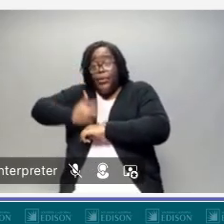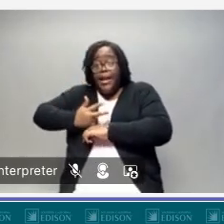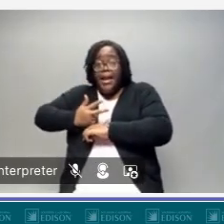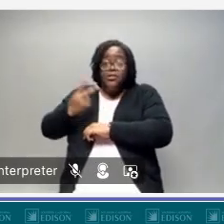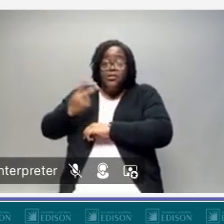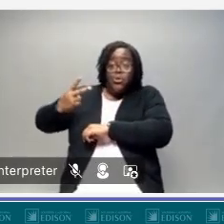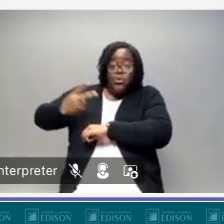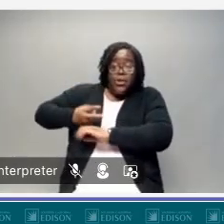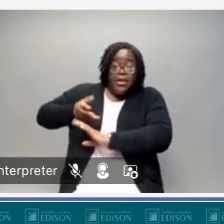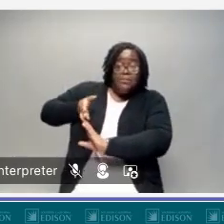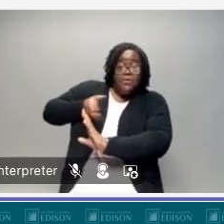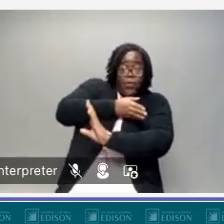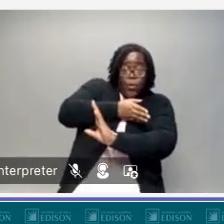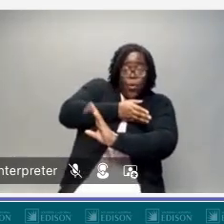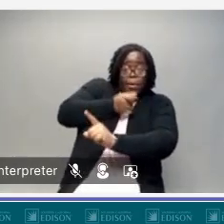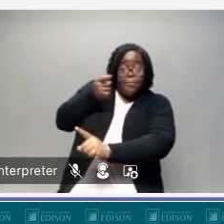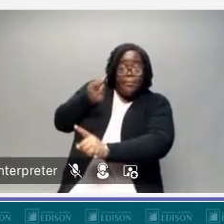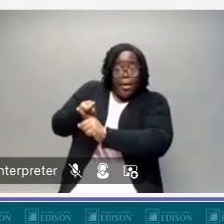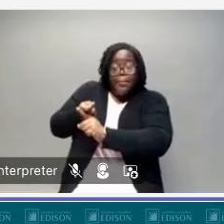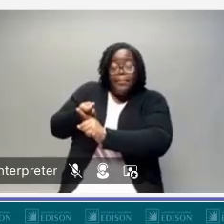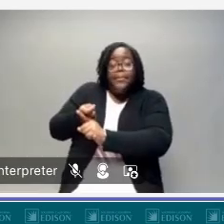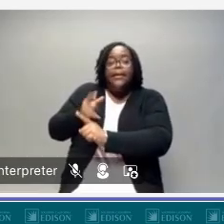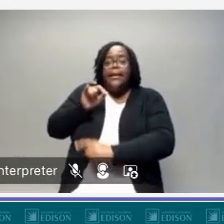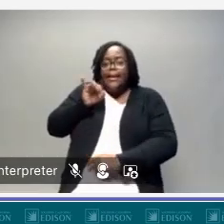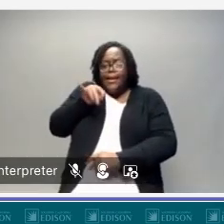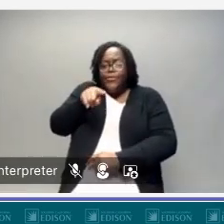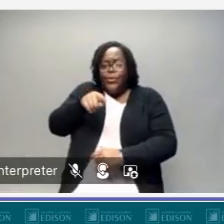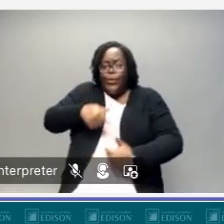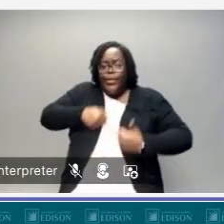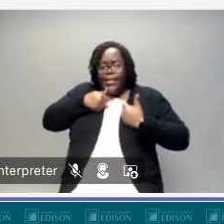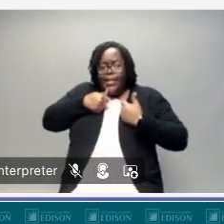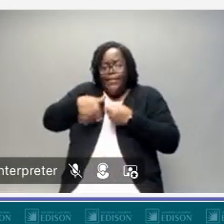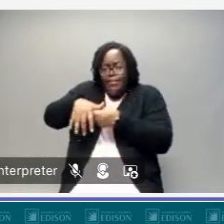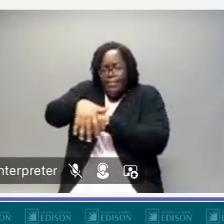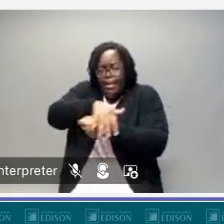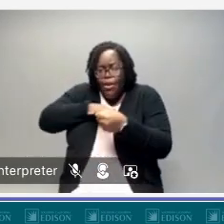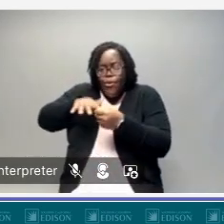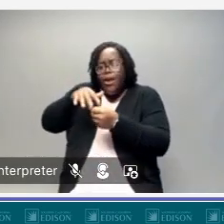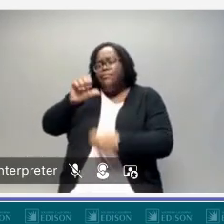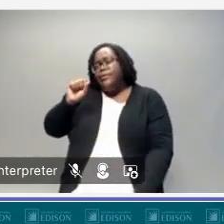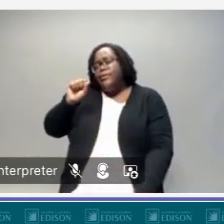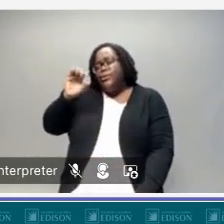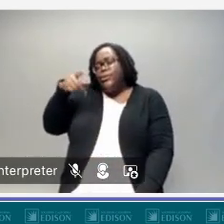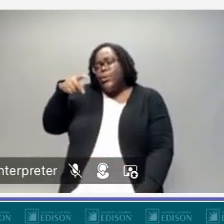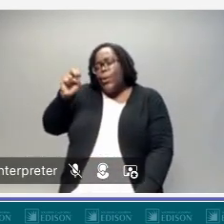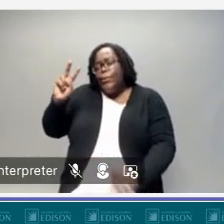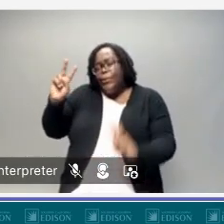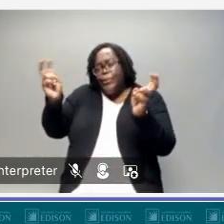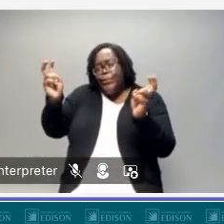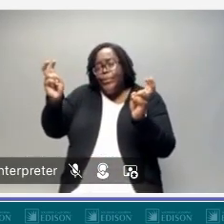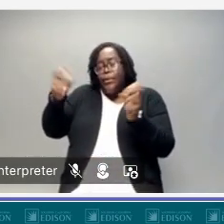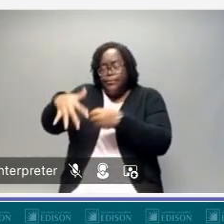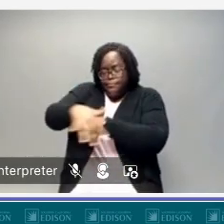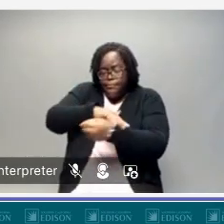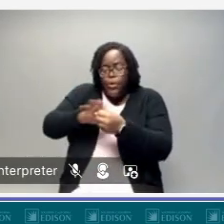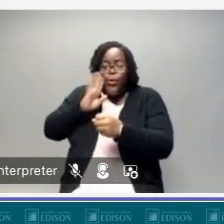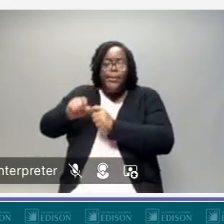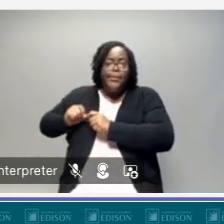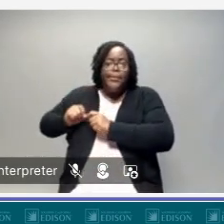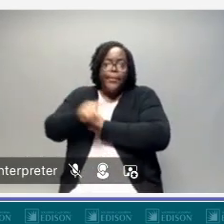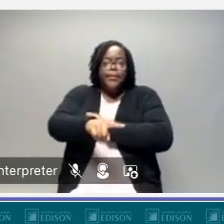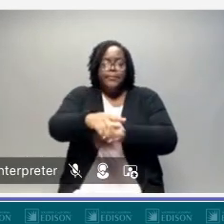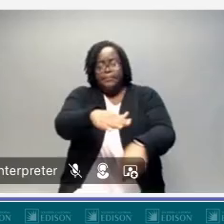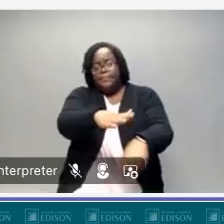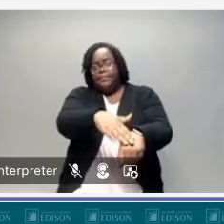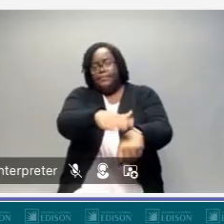days out. And if you are in, we say in scope for a PSPS event, we'll send you a notification